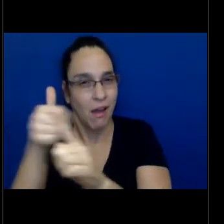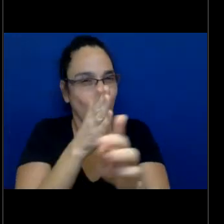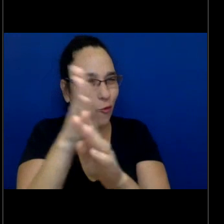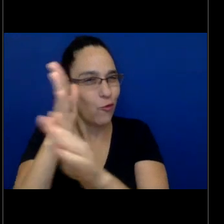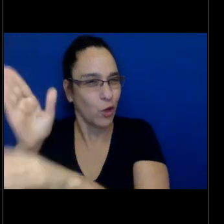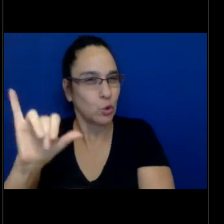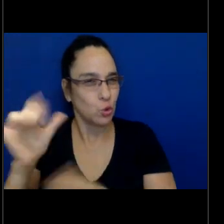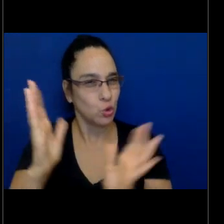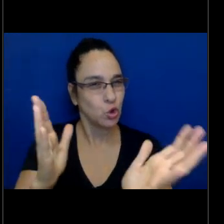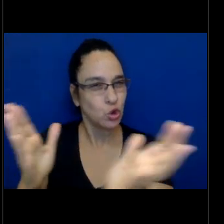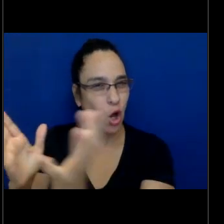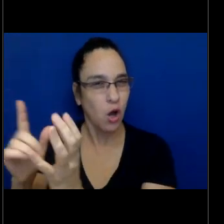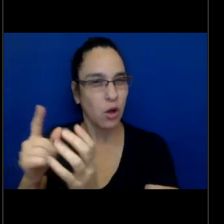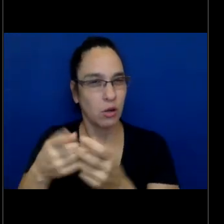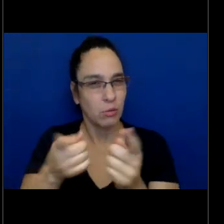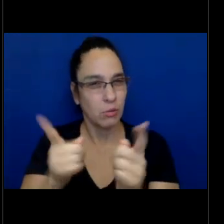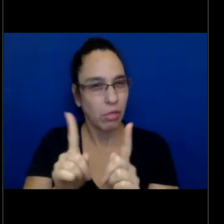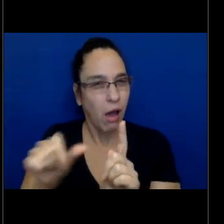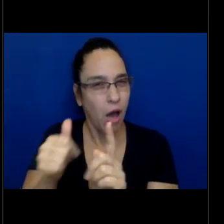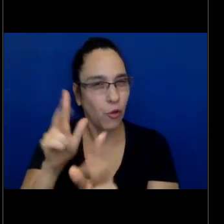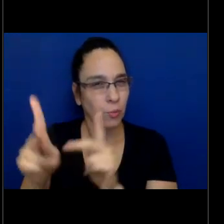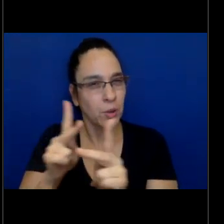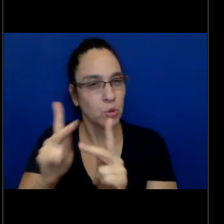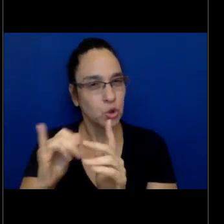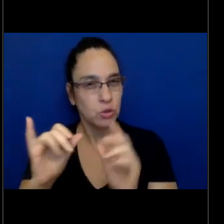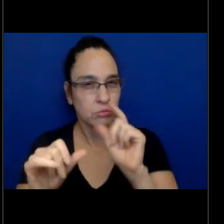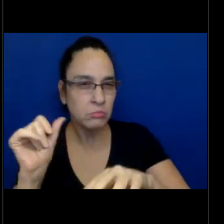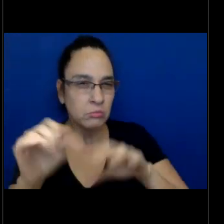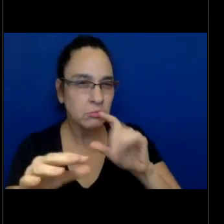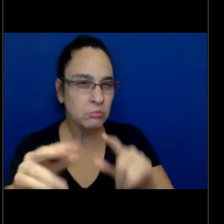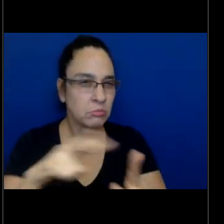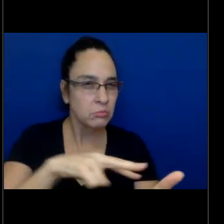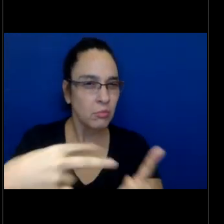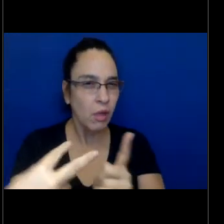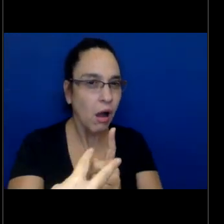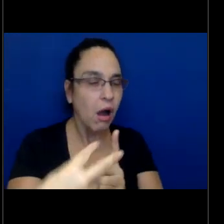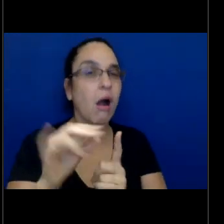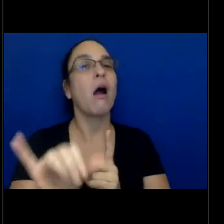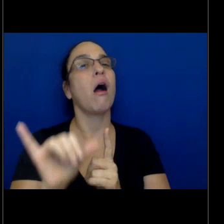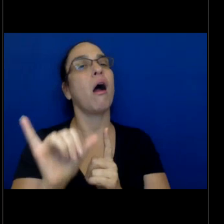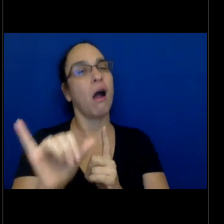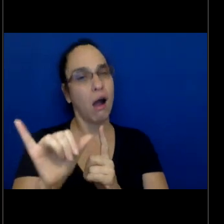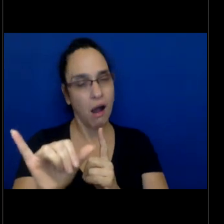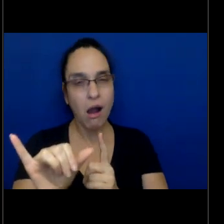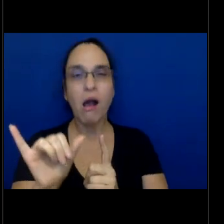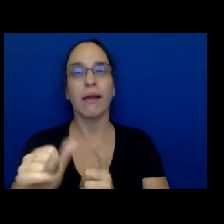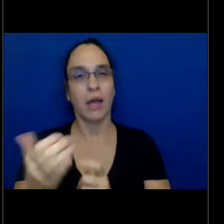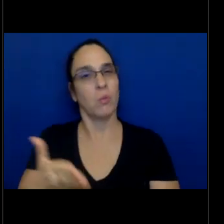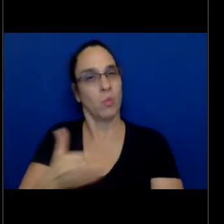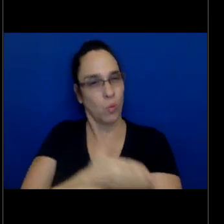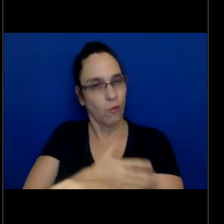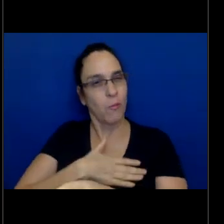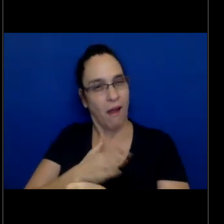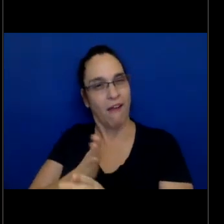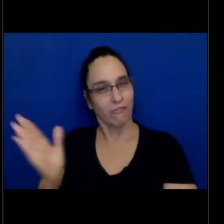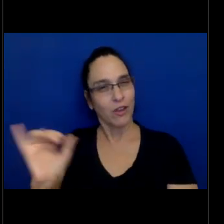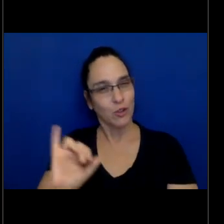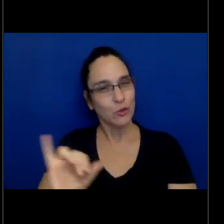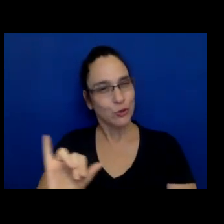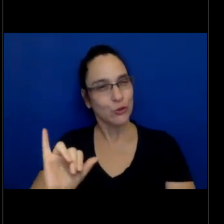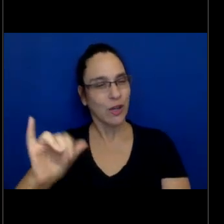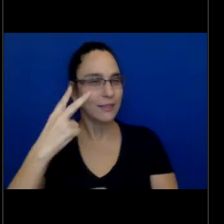talking to people from outside your area can frequently bring insights that can help you do your own work better. But this will also help you